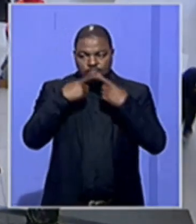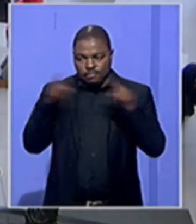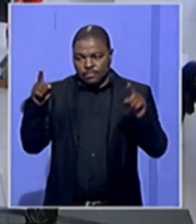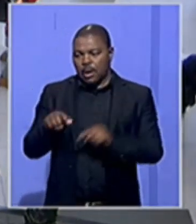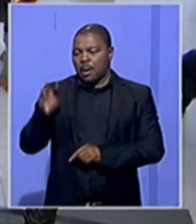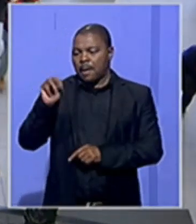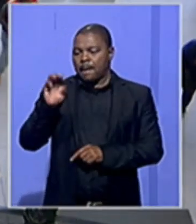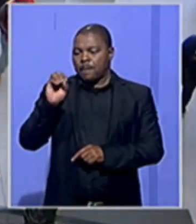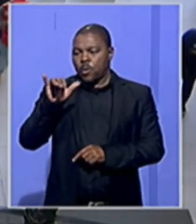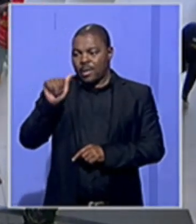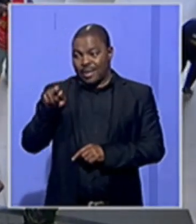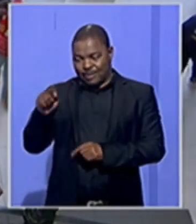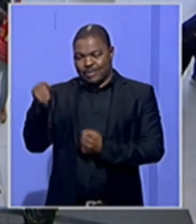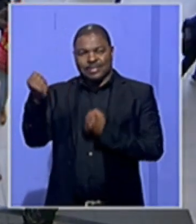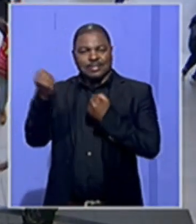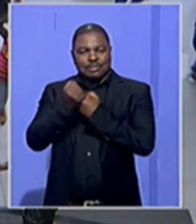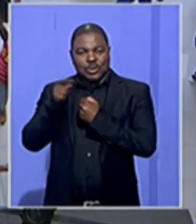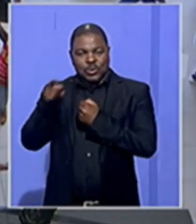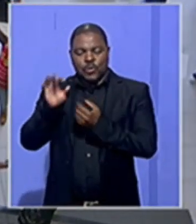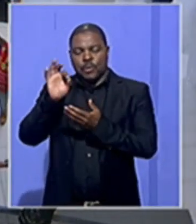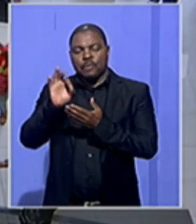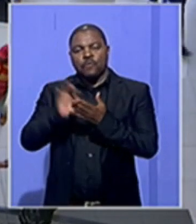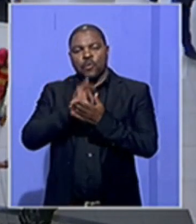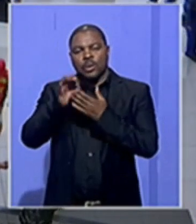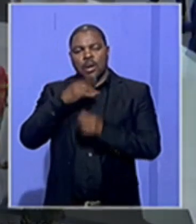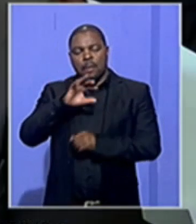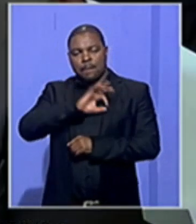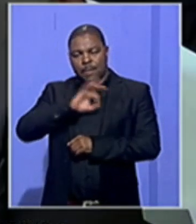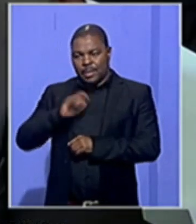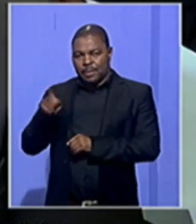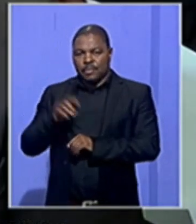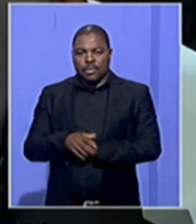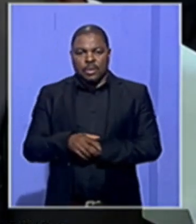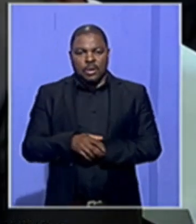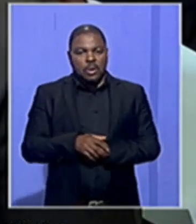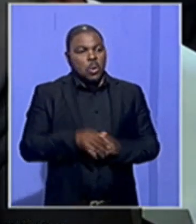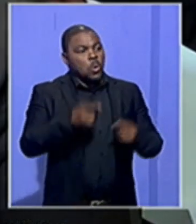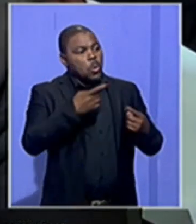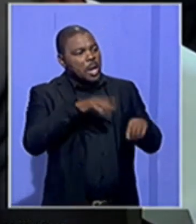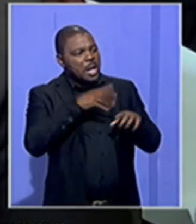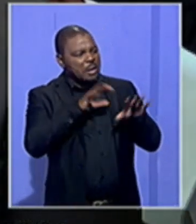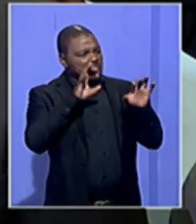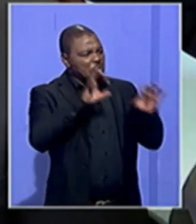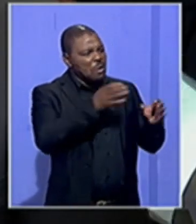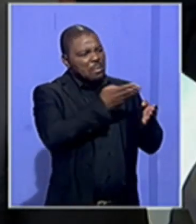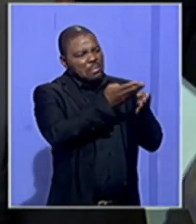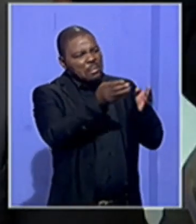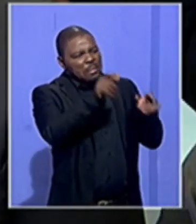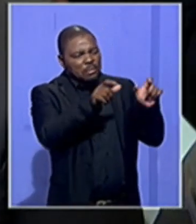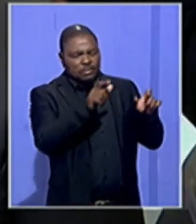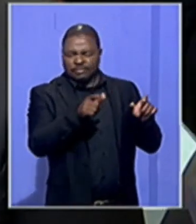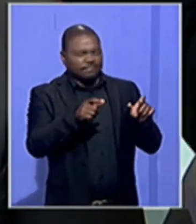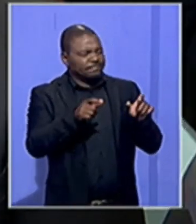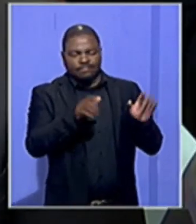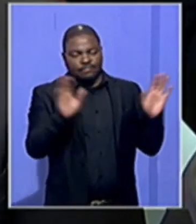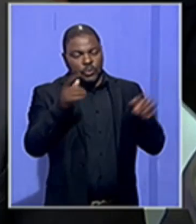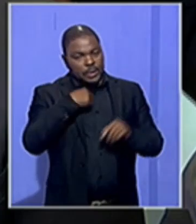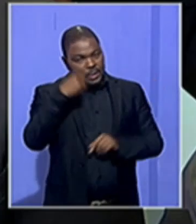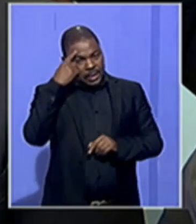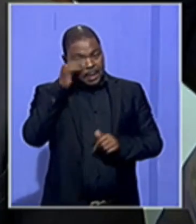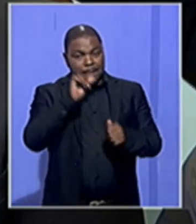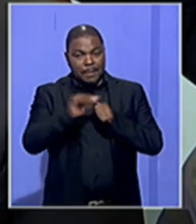jaaka ntlhopheng wa bommeyara. We don't want to bulldoze anyone, bully anyone. We really believe that it's very important when established